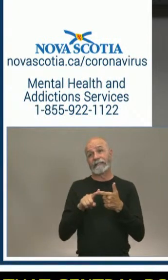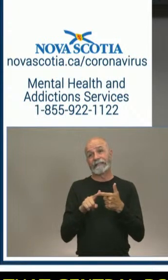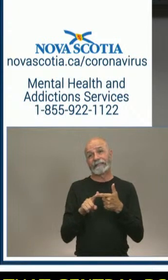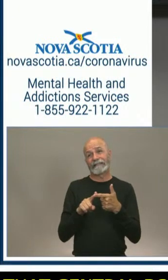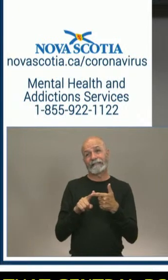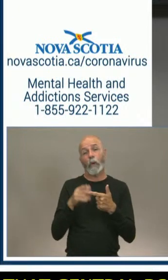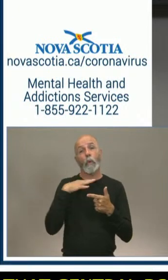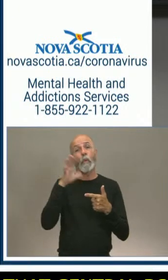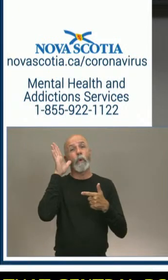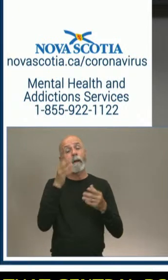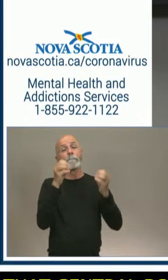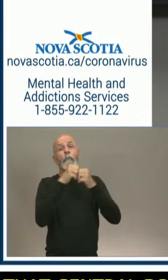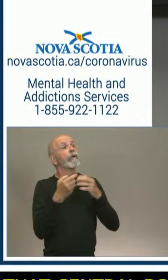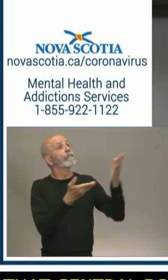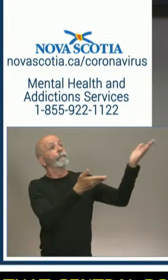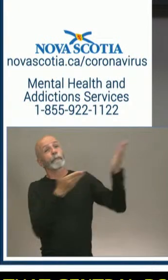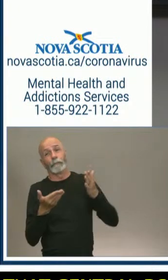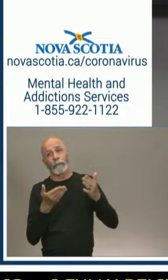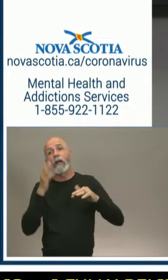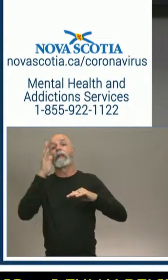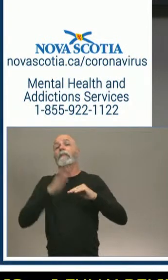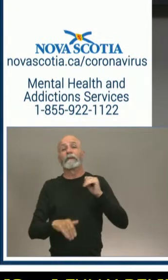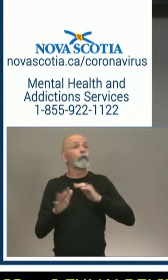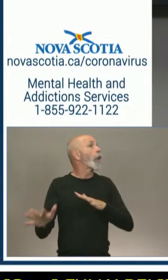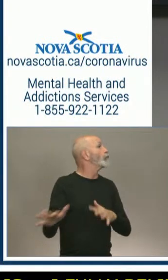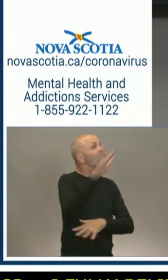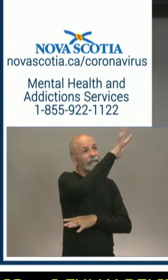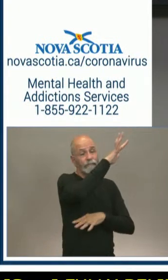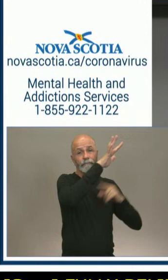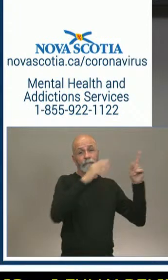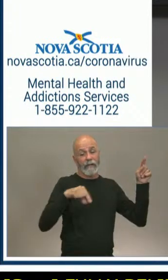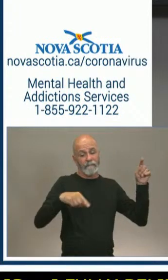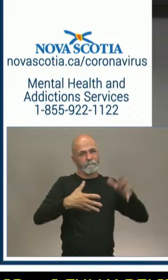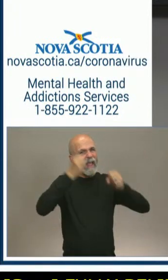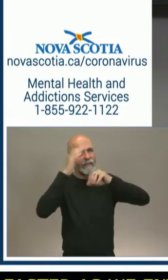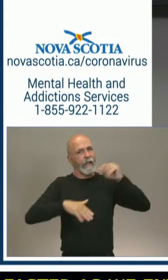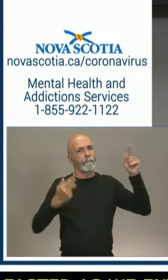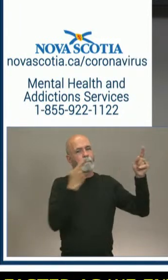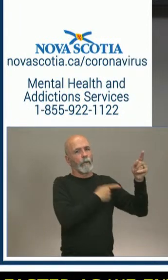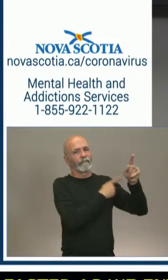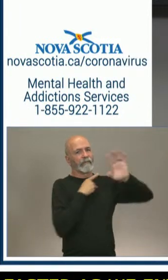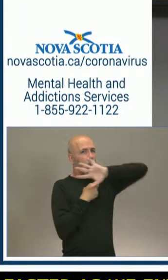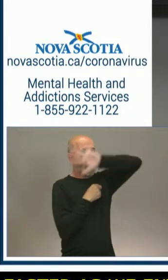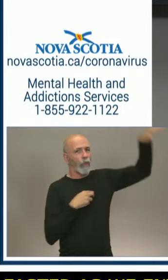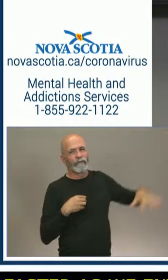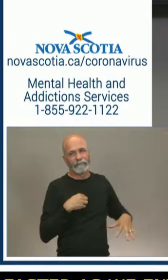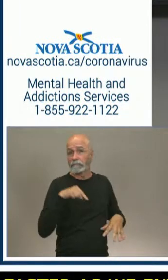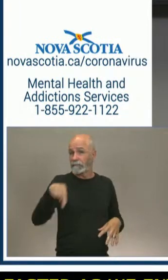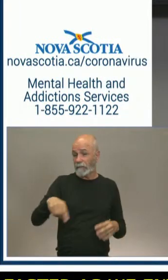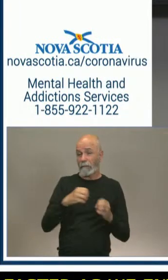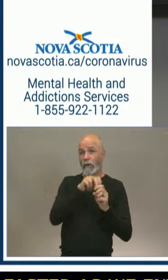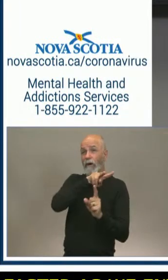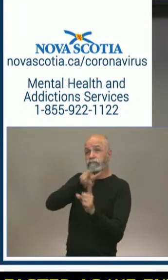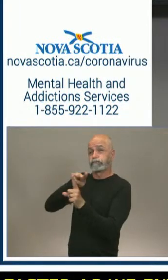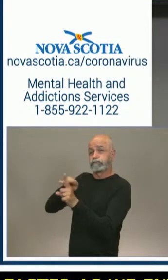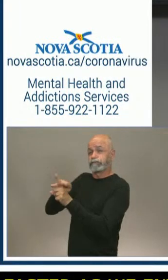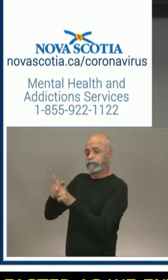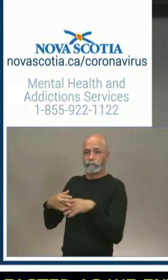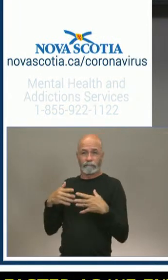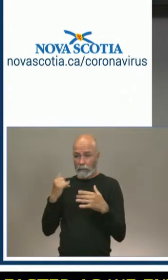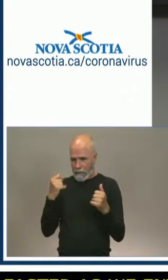because we have that ability to very tightly manage vaccine supply with appointments and be flexible within